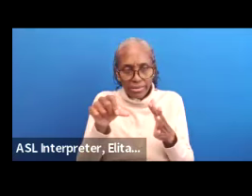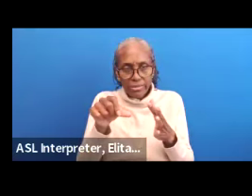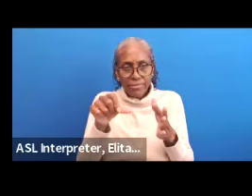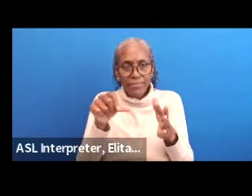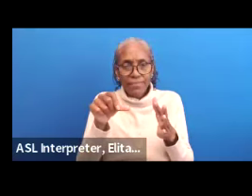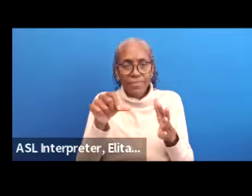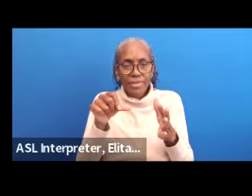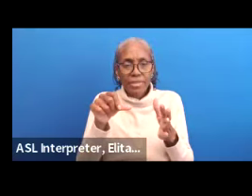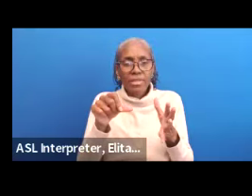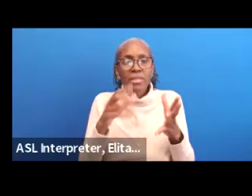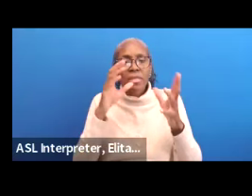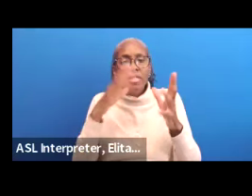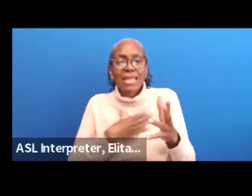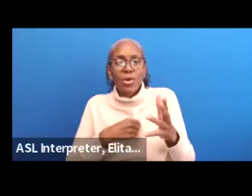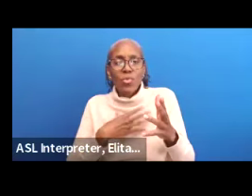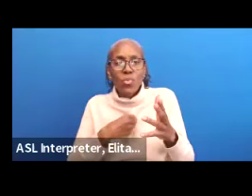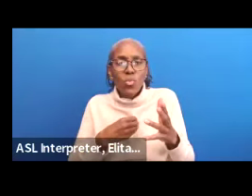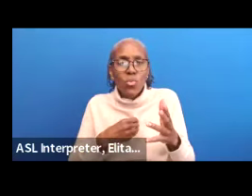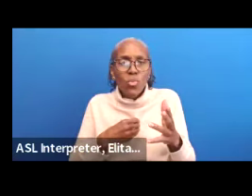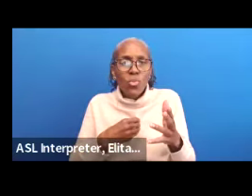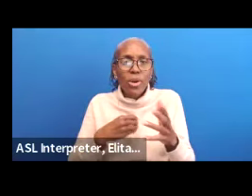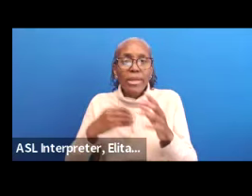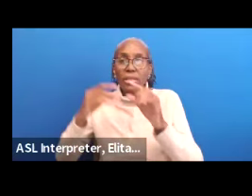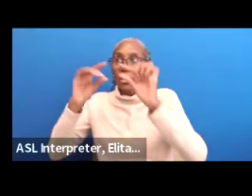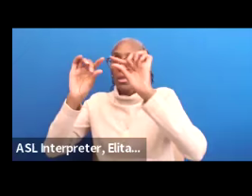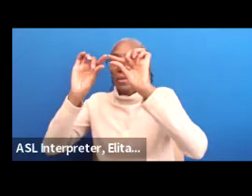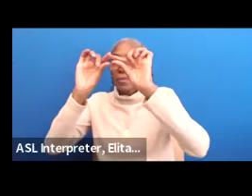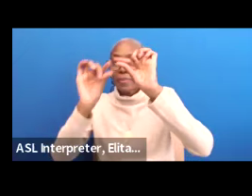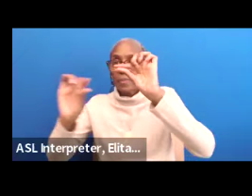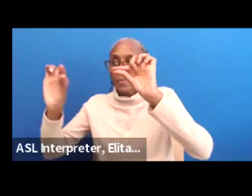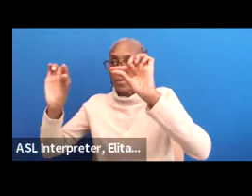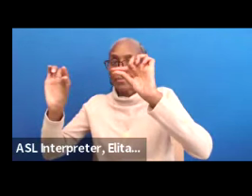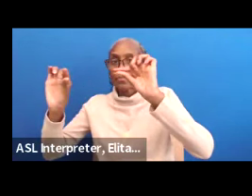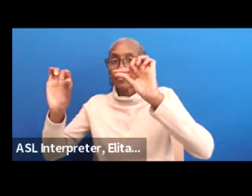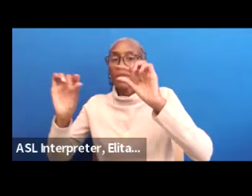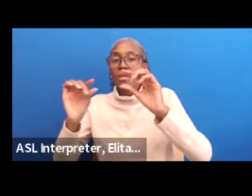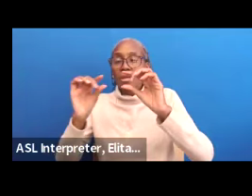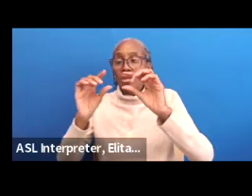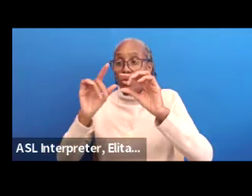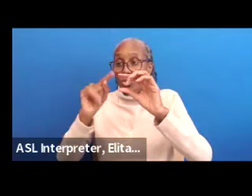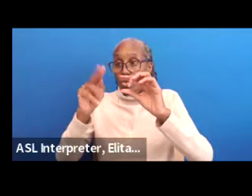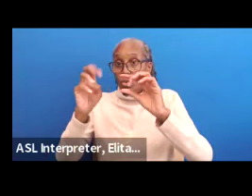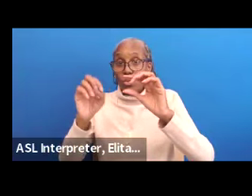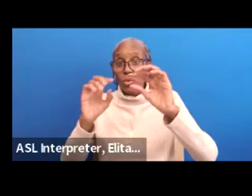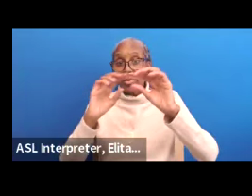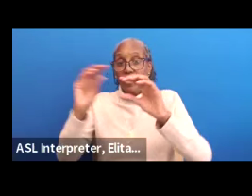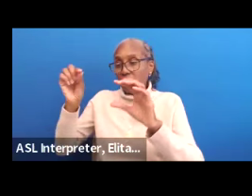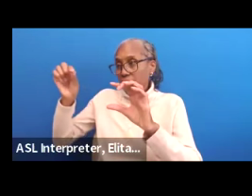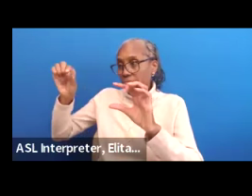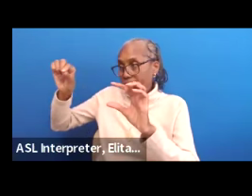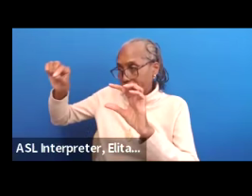cord, that white tube in the upper right image is placed into